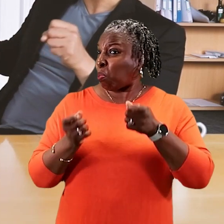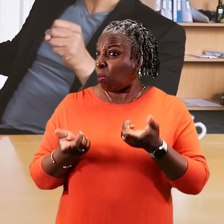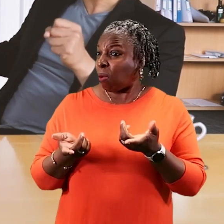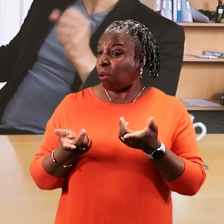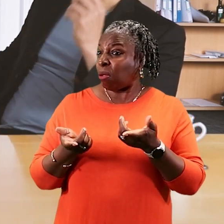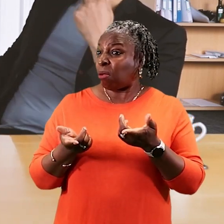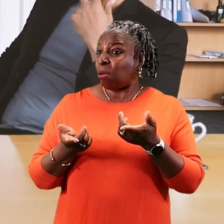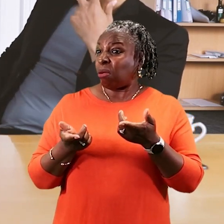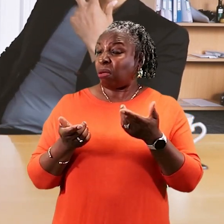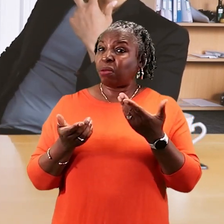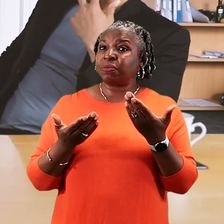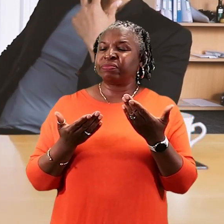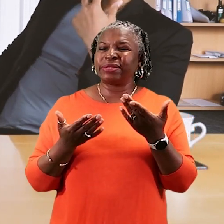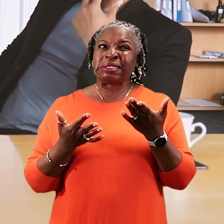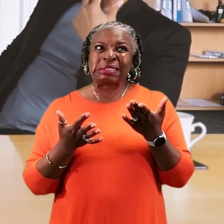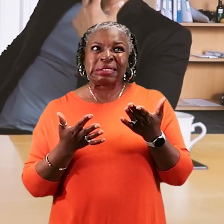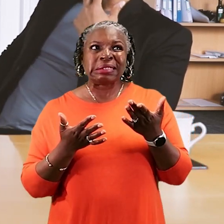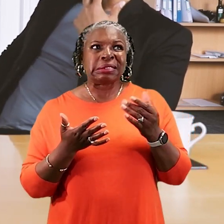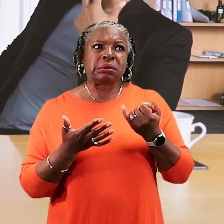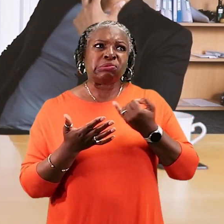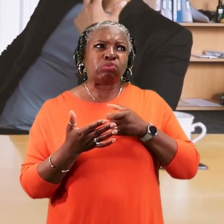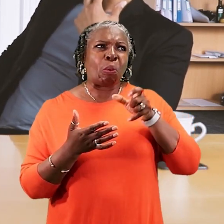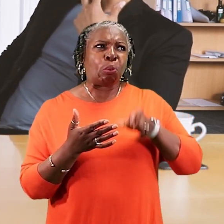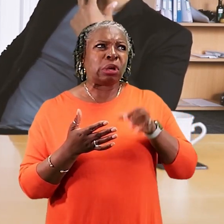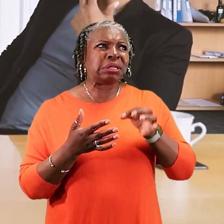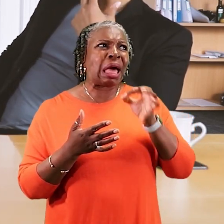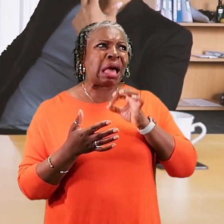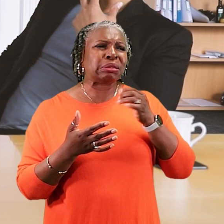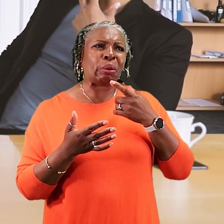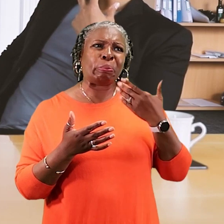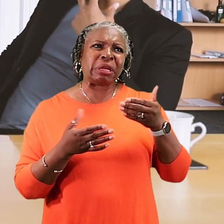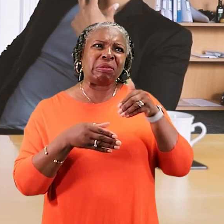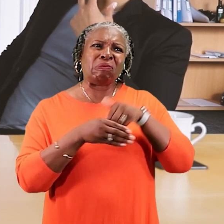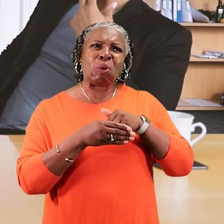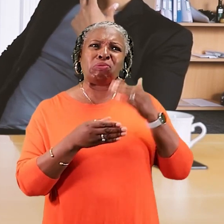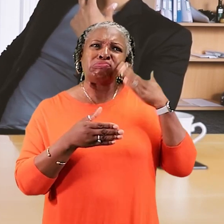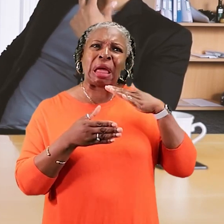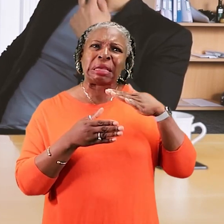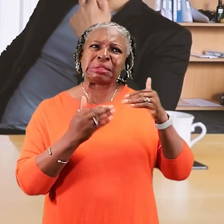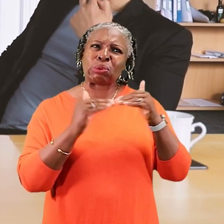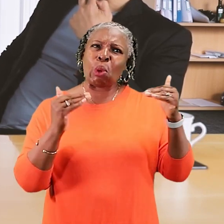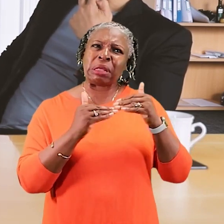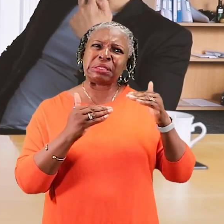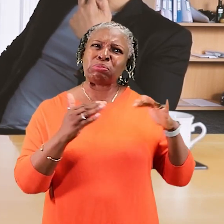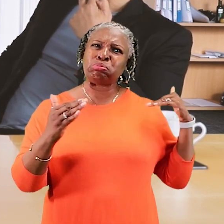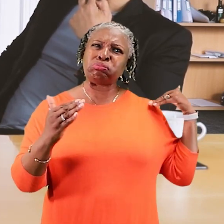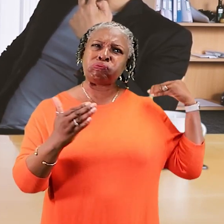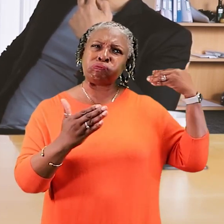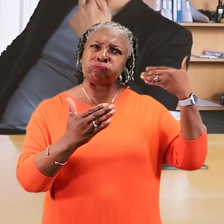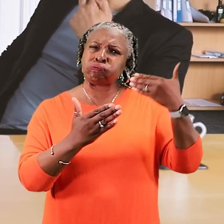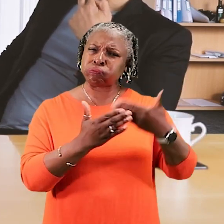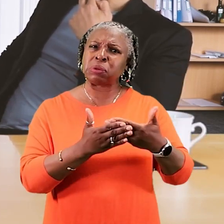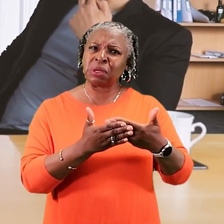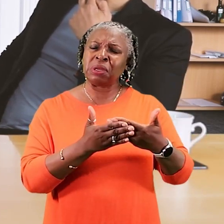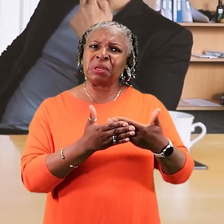to kind of address some of those issues? I'm probably the wrong person to ask, because obviously I've been working in race equality the whole time. So I'm kind of sick